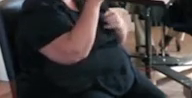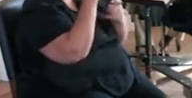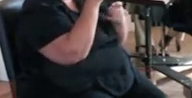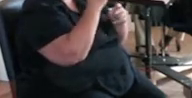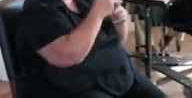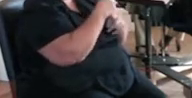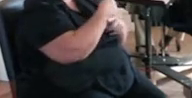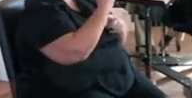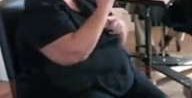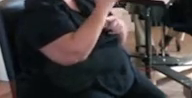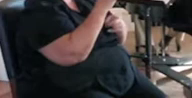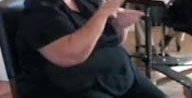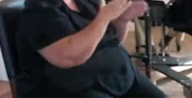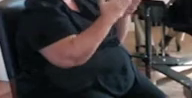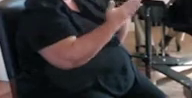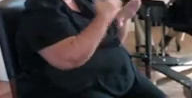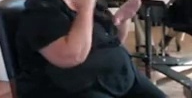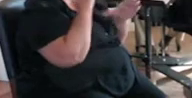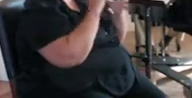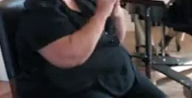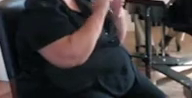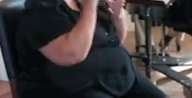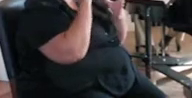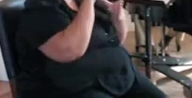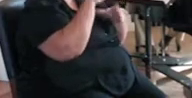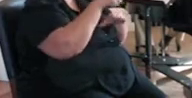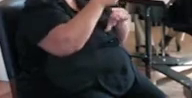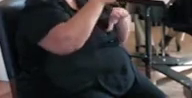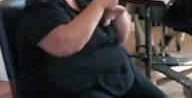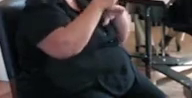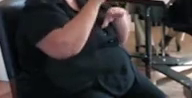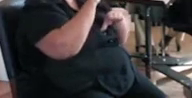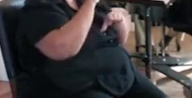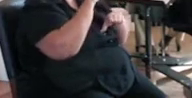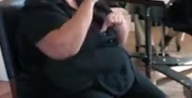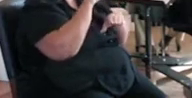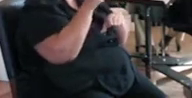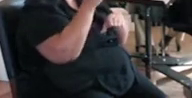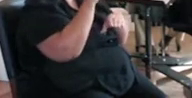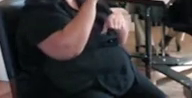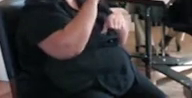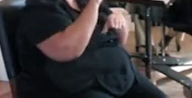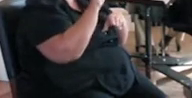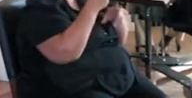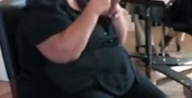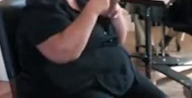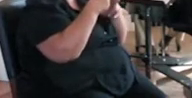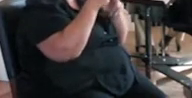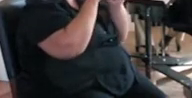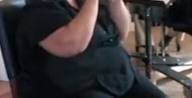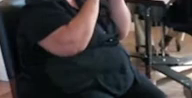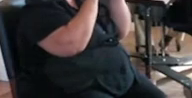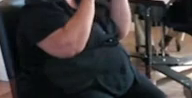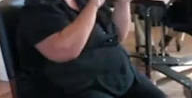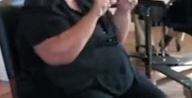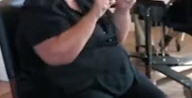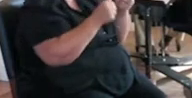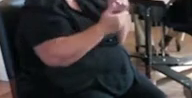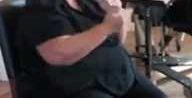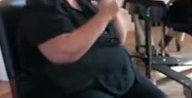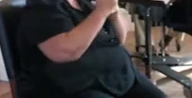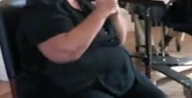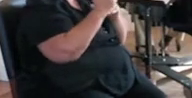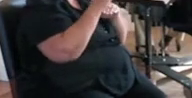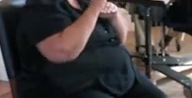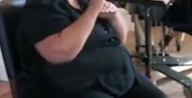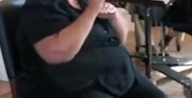going to erect an ofrenda, or a temporary altar, in this space in front of the sanctuary where we usually